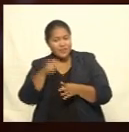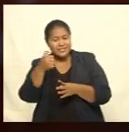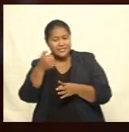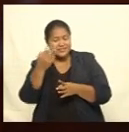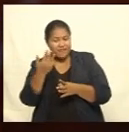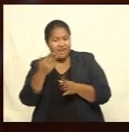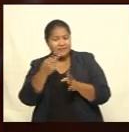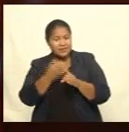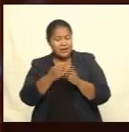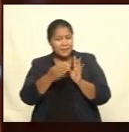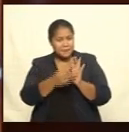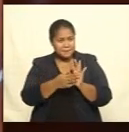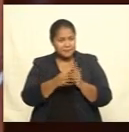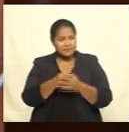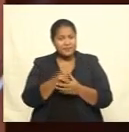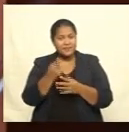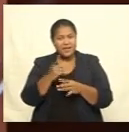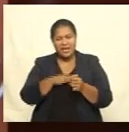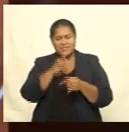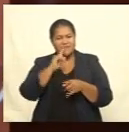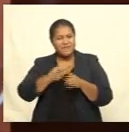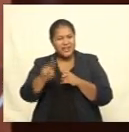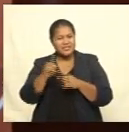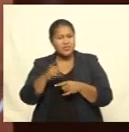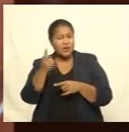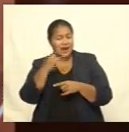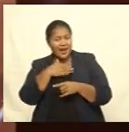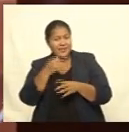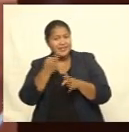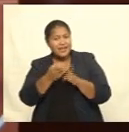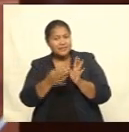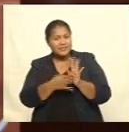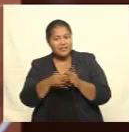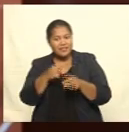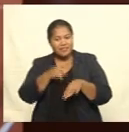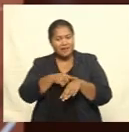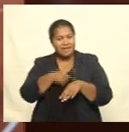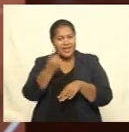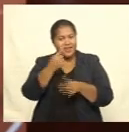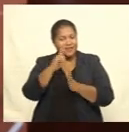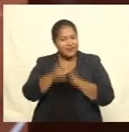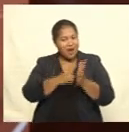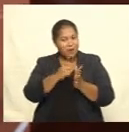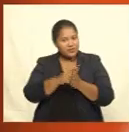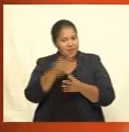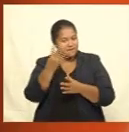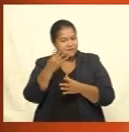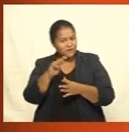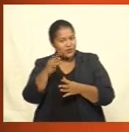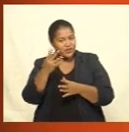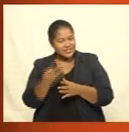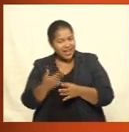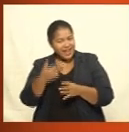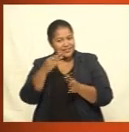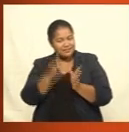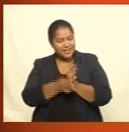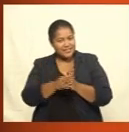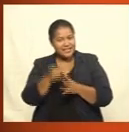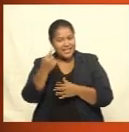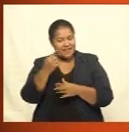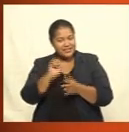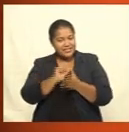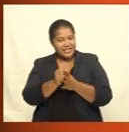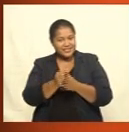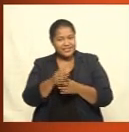and also clocked the fastest 100 kilometers with a time of 11 hours, 49 minutes and 11 seconds to also win the